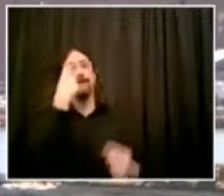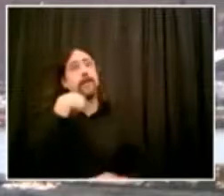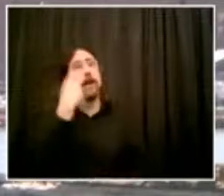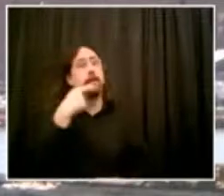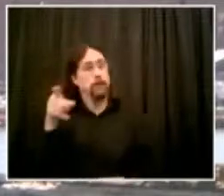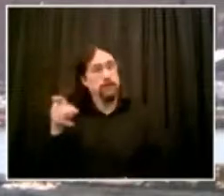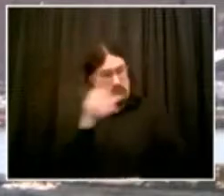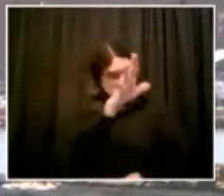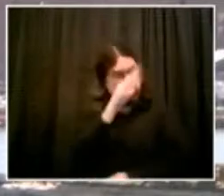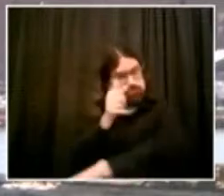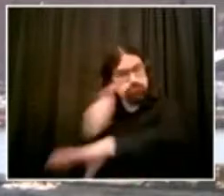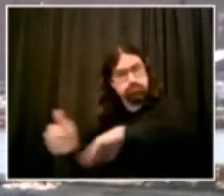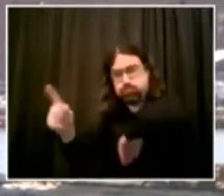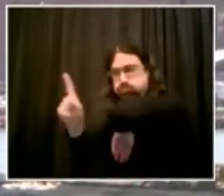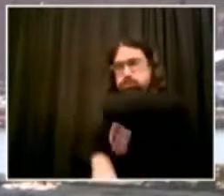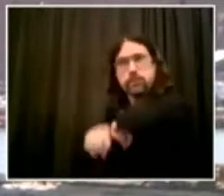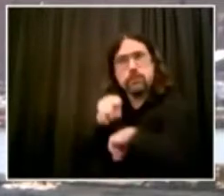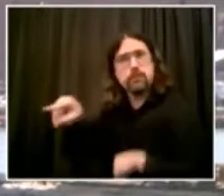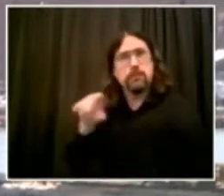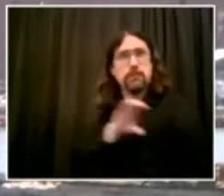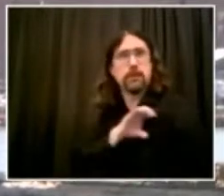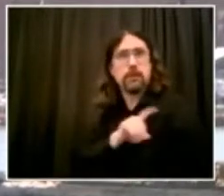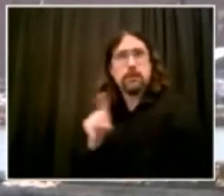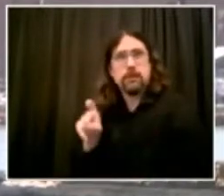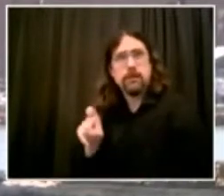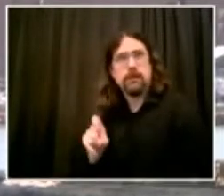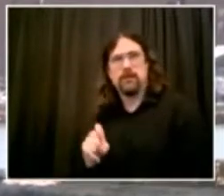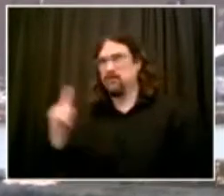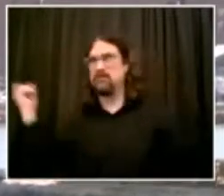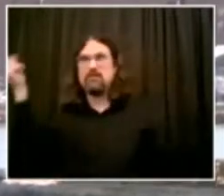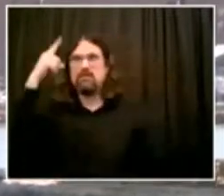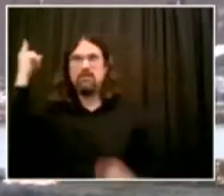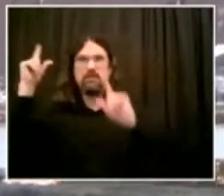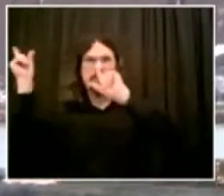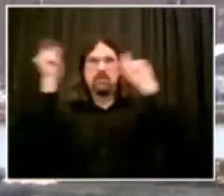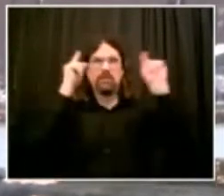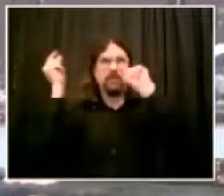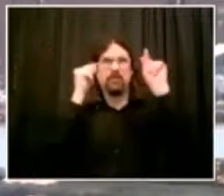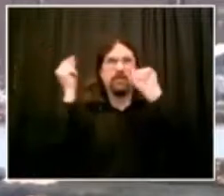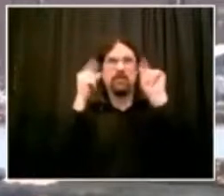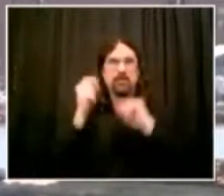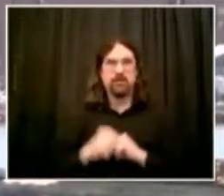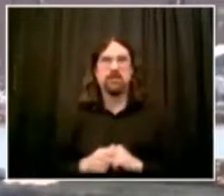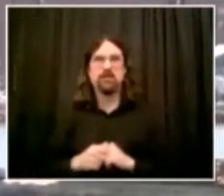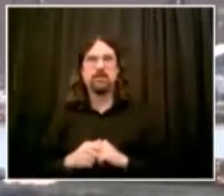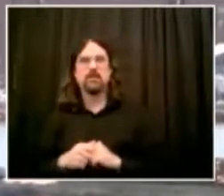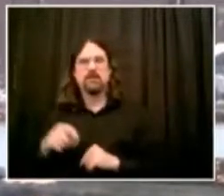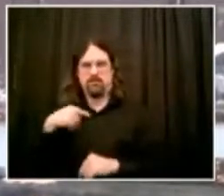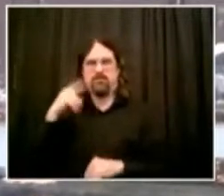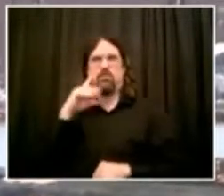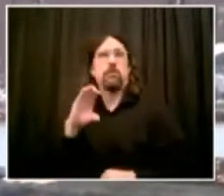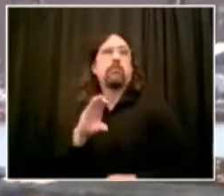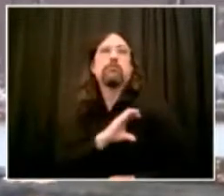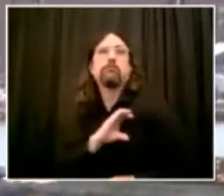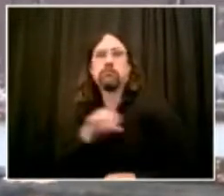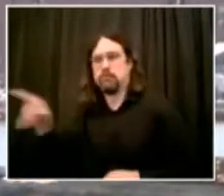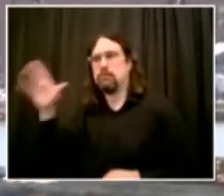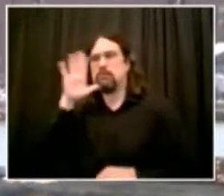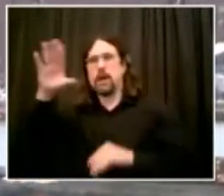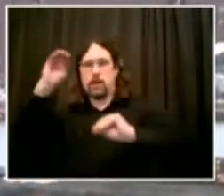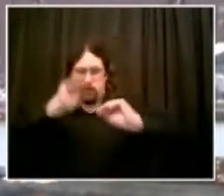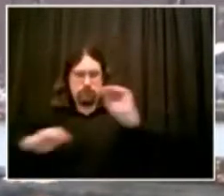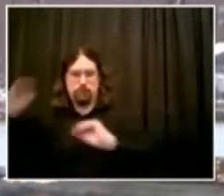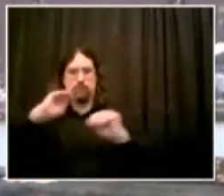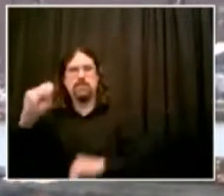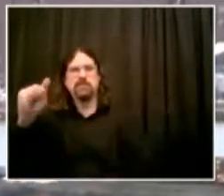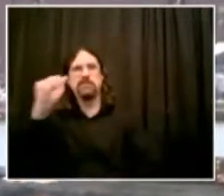I know Freddie said it on my behalf yesterday. I've said it multiple times this morning. I don't know how many times more to say it. False. Untrue. I don't know